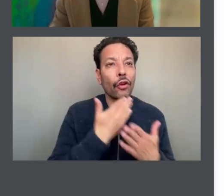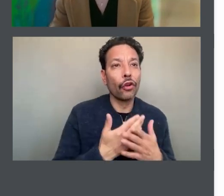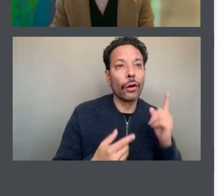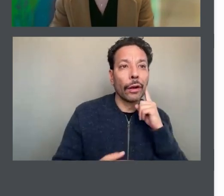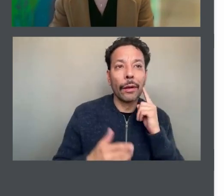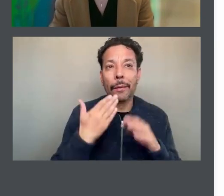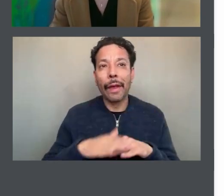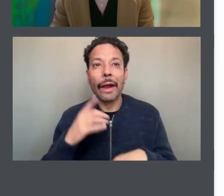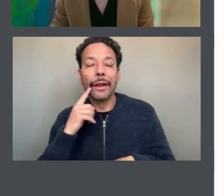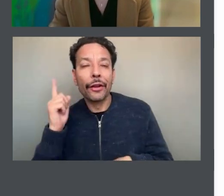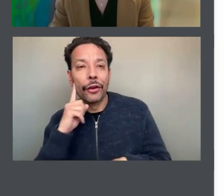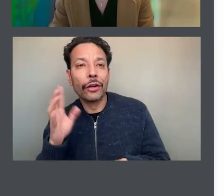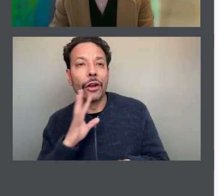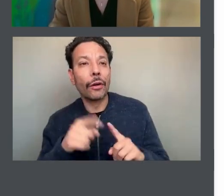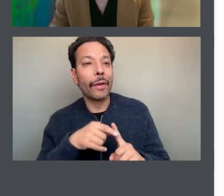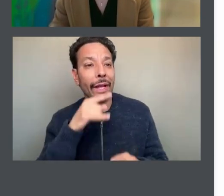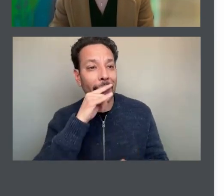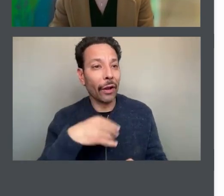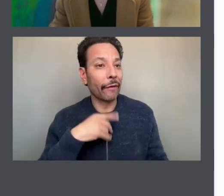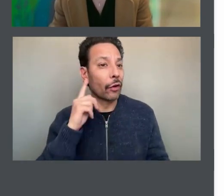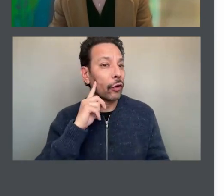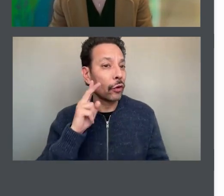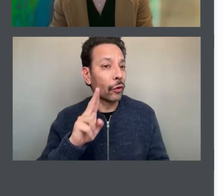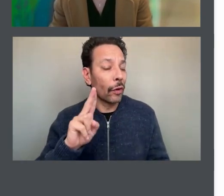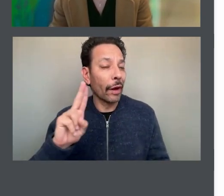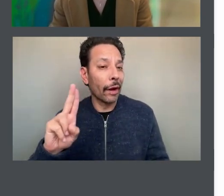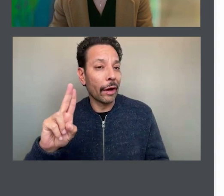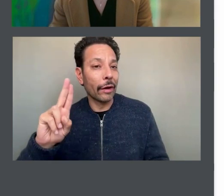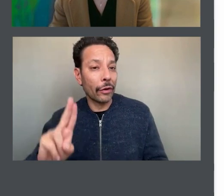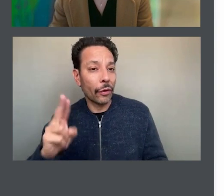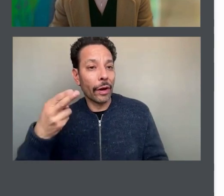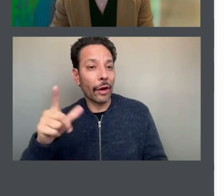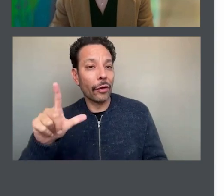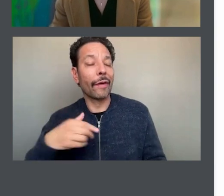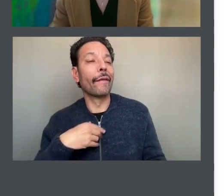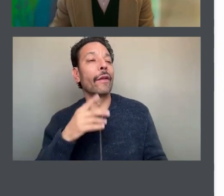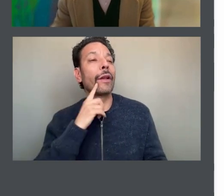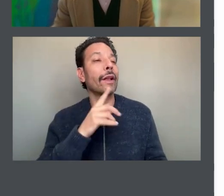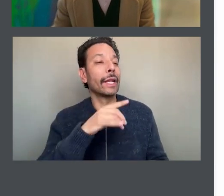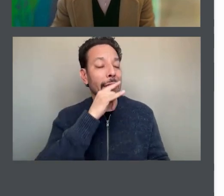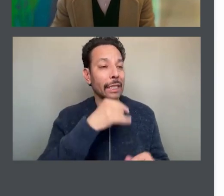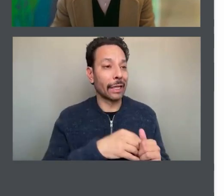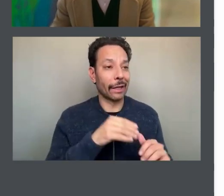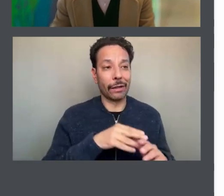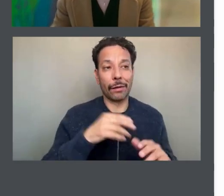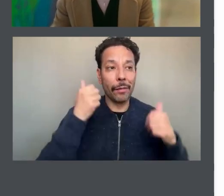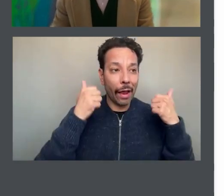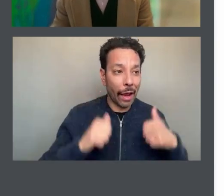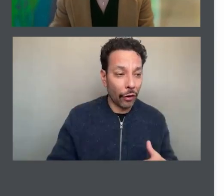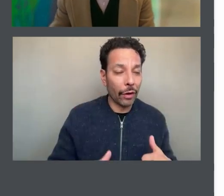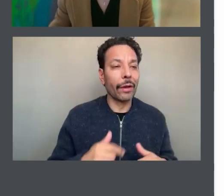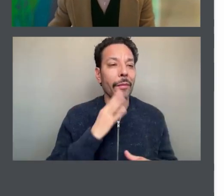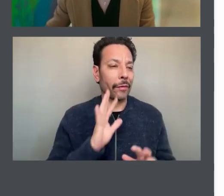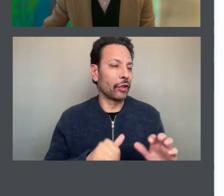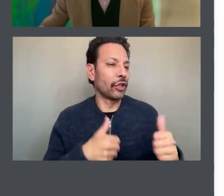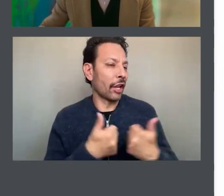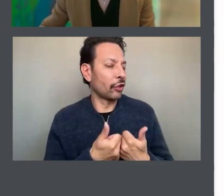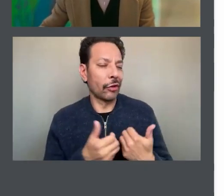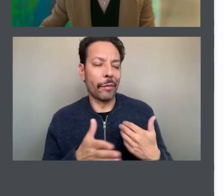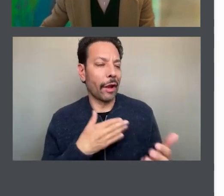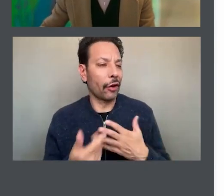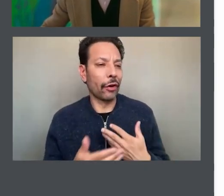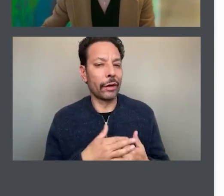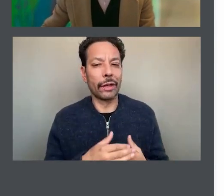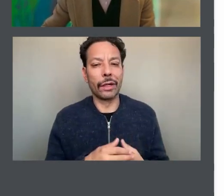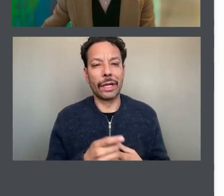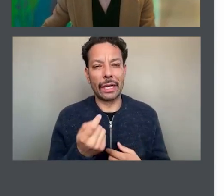ear if you were talking to a kid with unilateral hearing loss? But for a kid with bilateral hearing loss, this may be challenging regardless. So a little